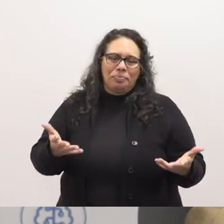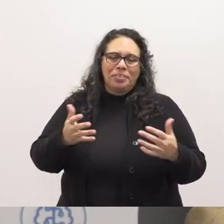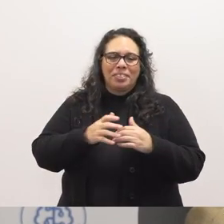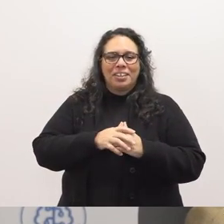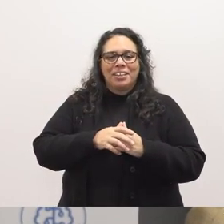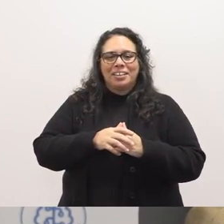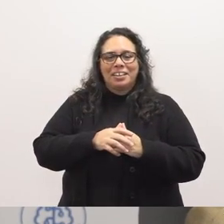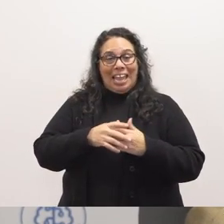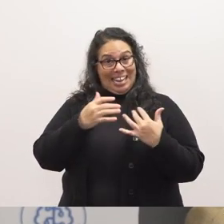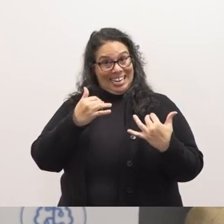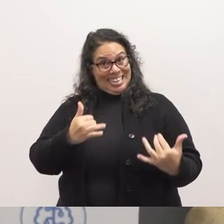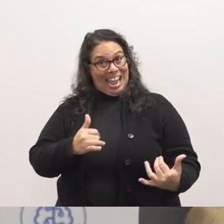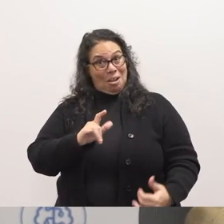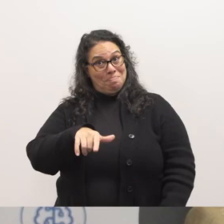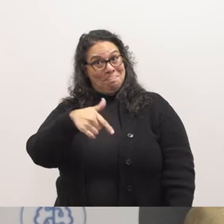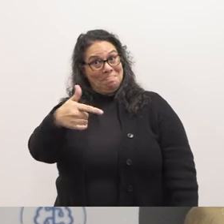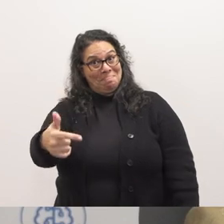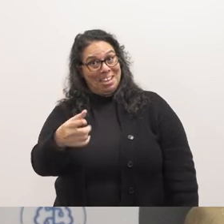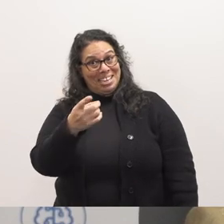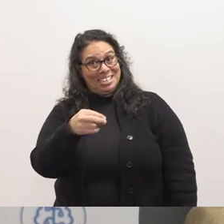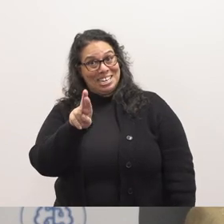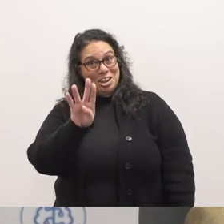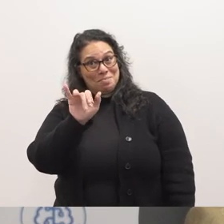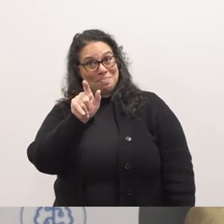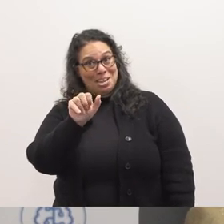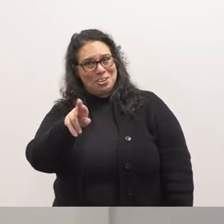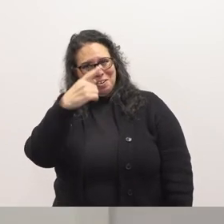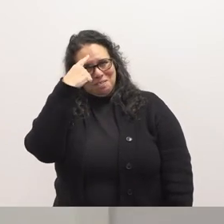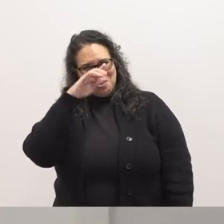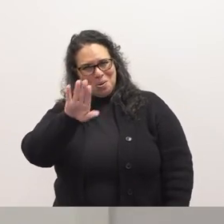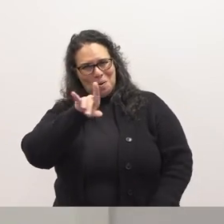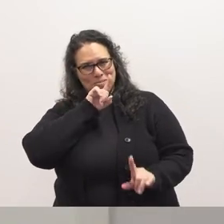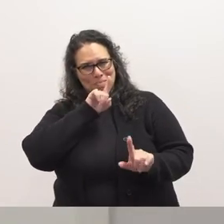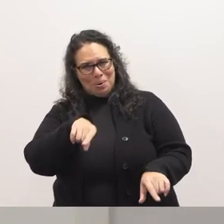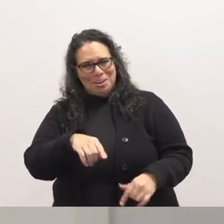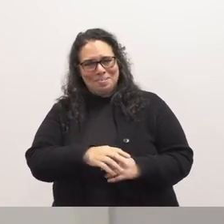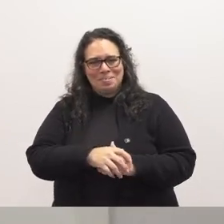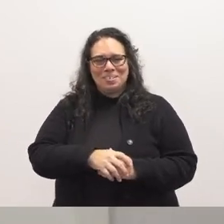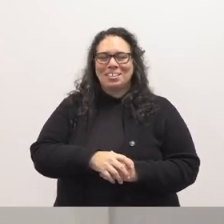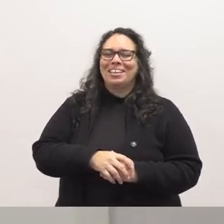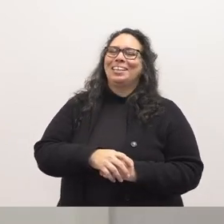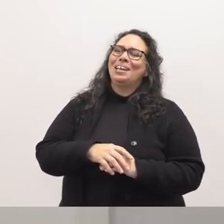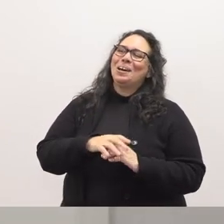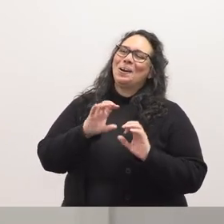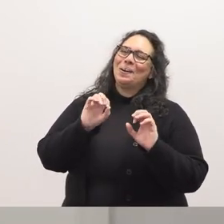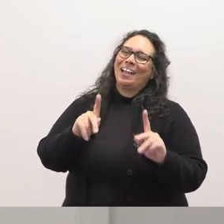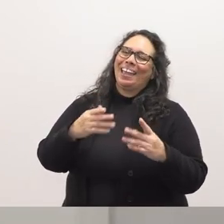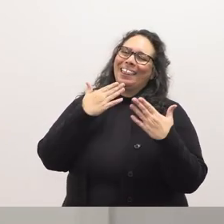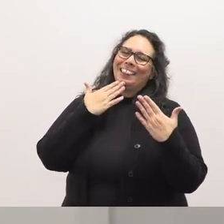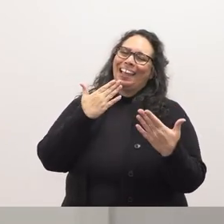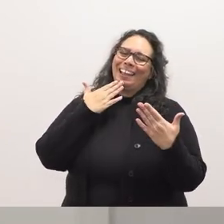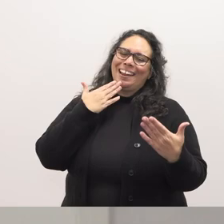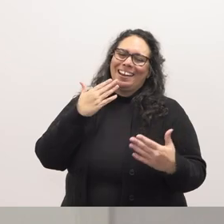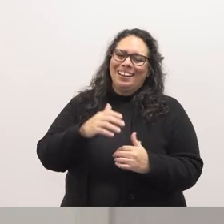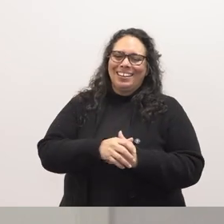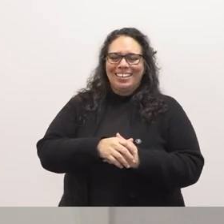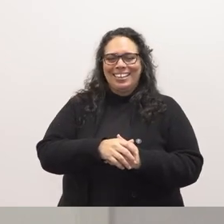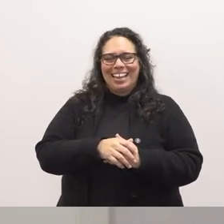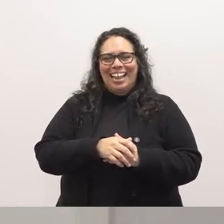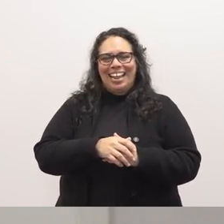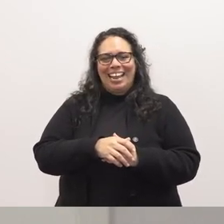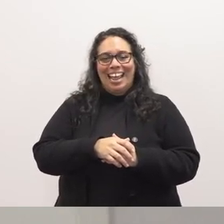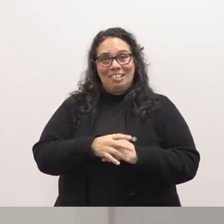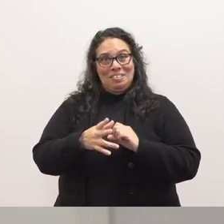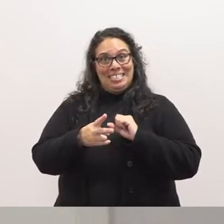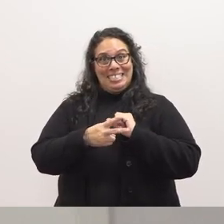to now pass it on to you, Dr. Baker, for your report. All right, thank you. So I have saved my